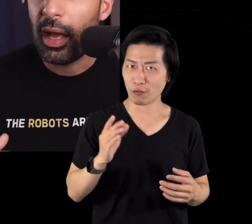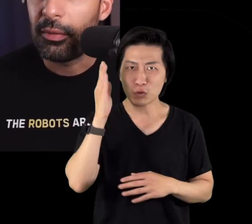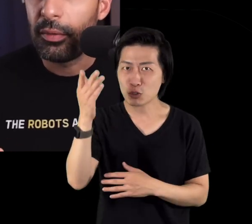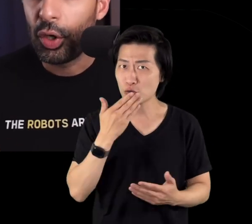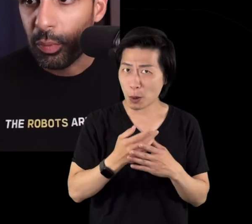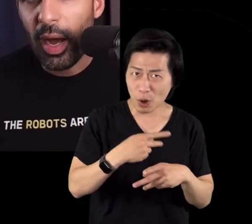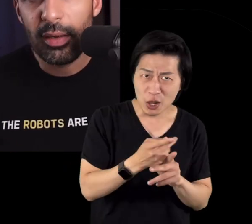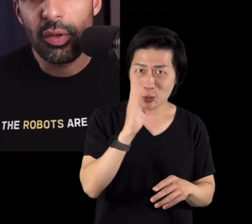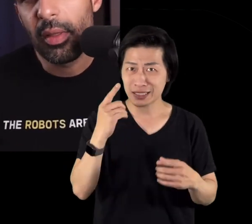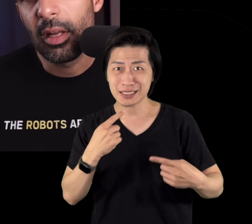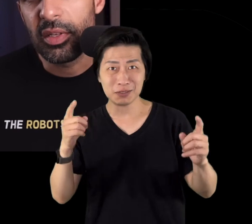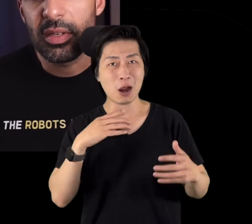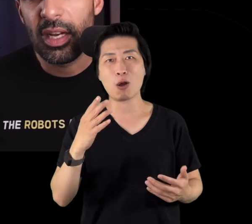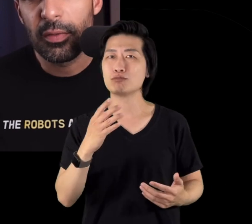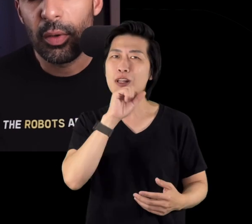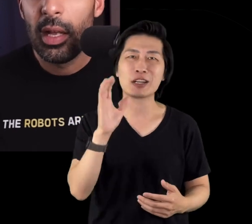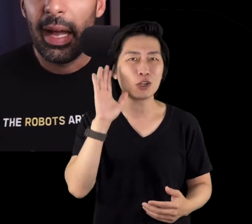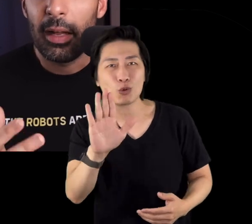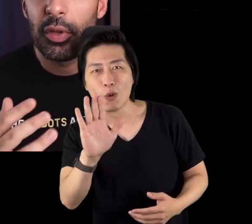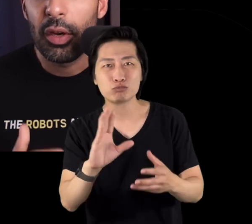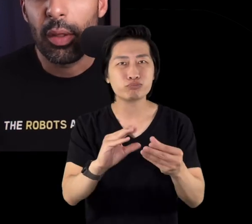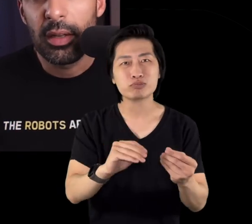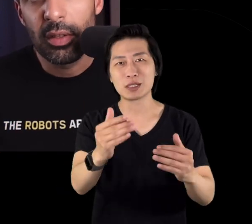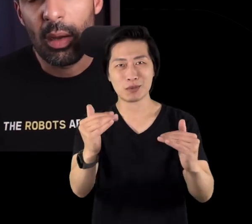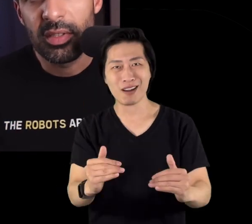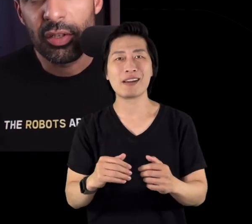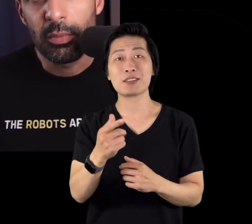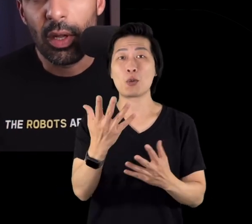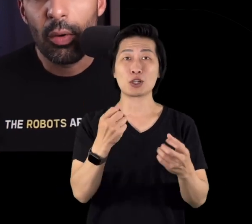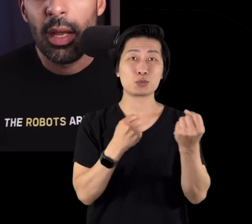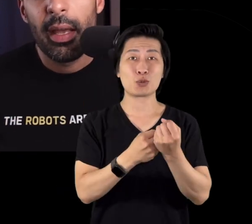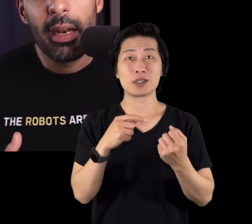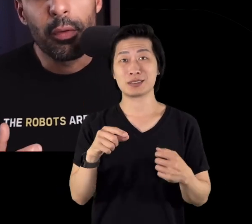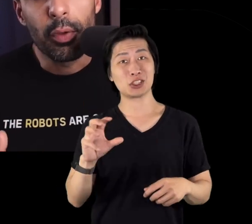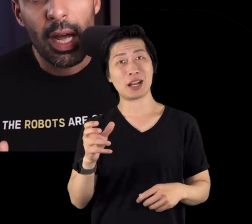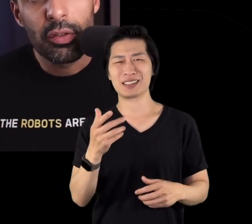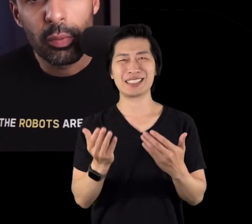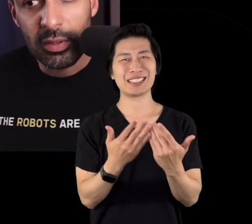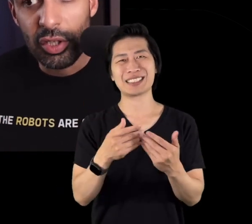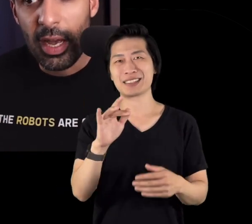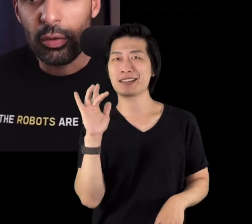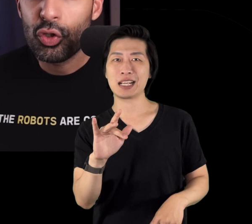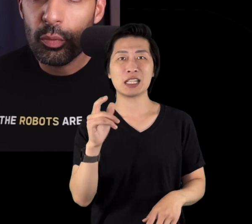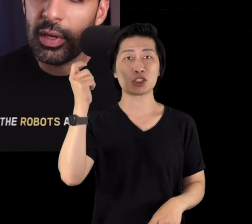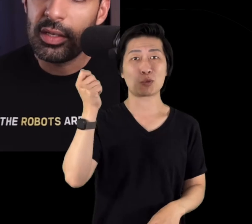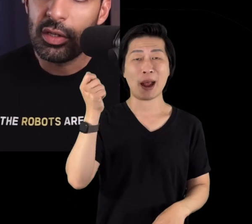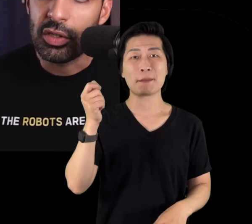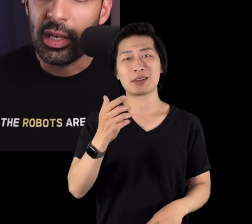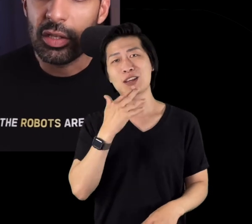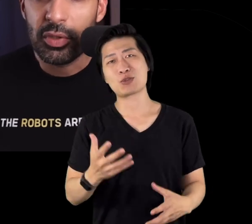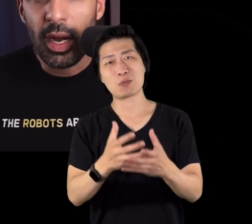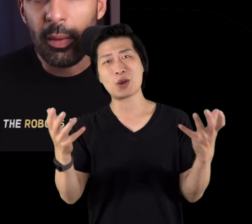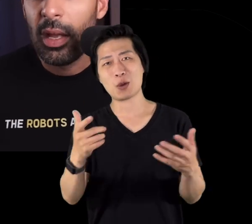think they have good products? Do you think they'll be successful? I'd love to hear your thoughts in the comment section below. And if you would like to support the channel, super easy,